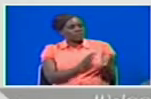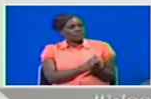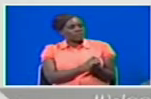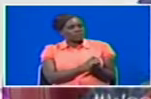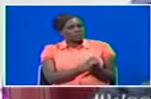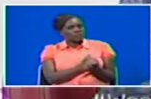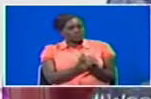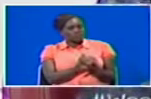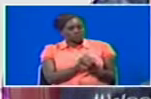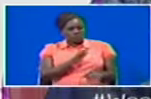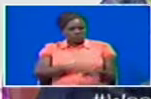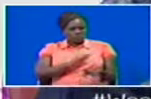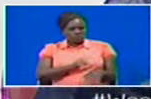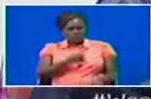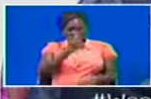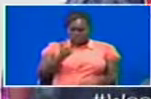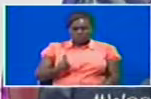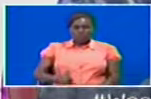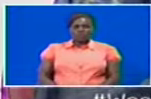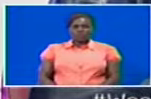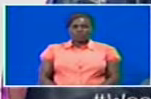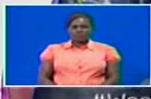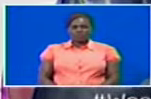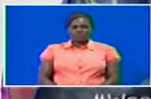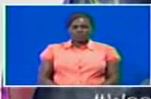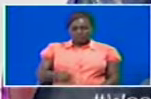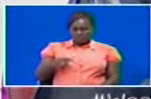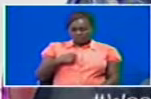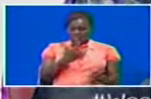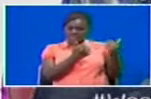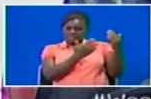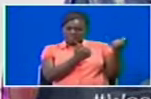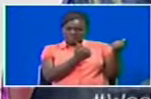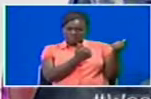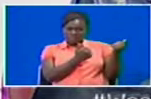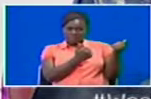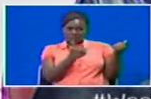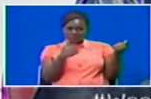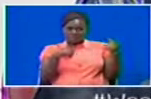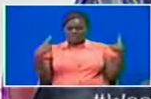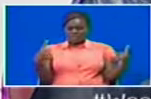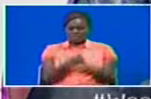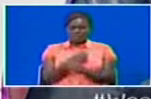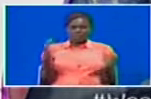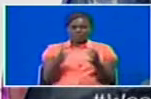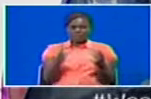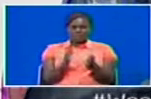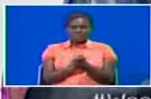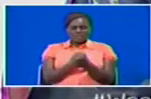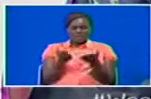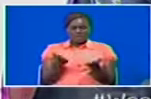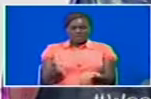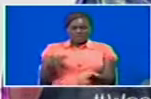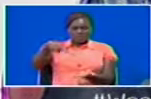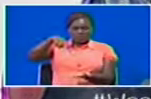That's a very good question. I expected it because 2013 I was in a different party and now I'm running